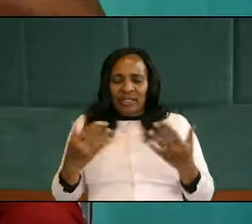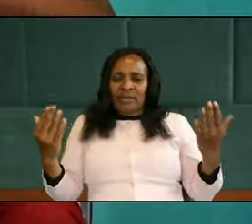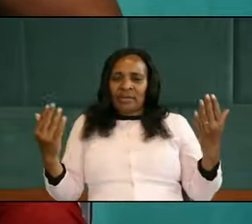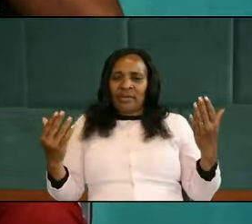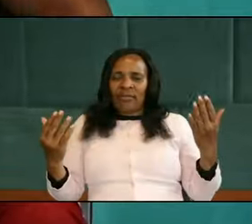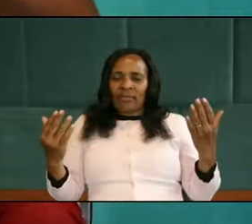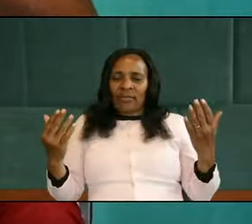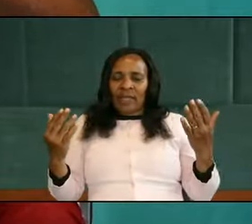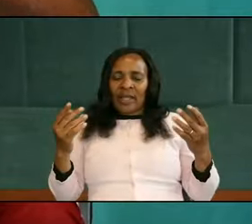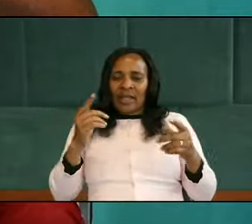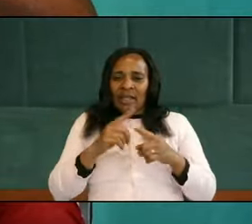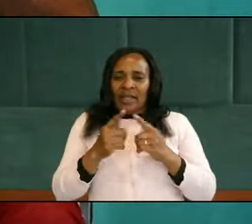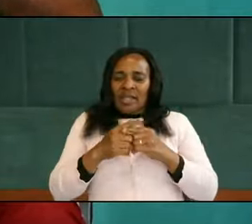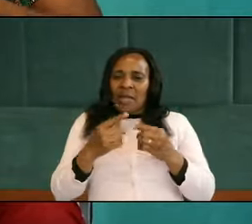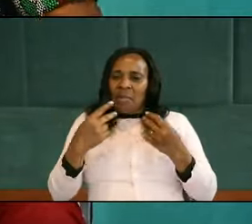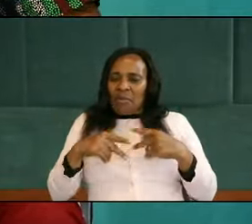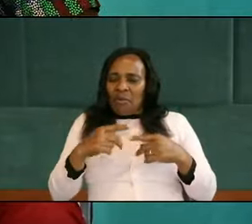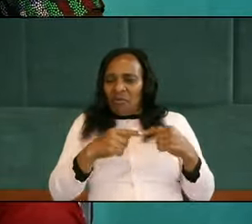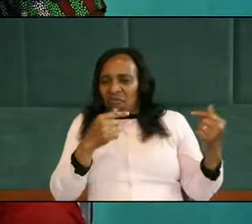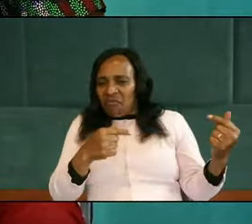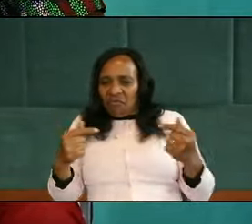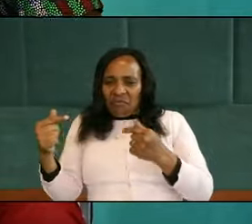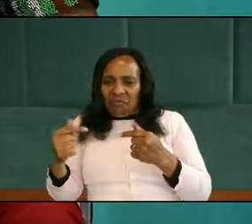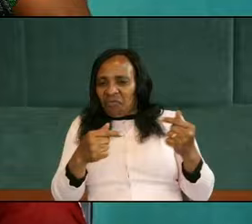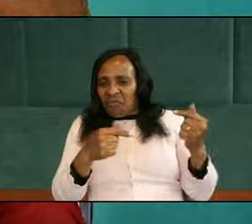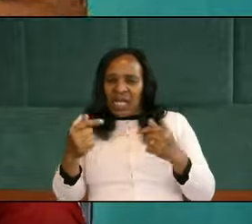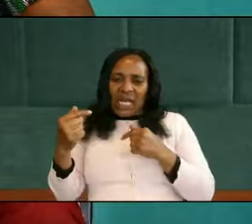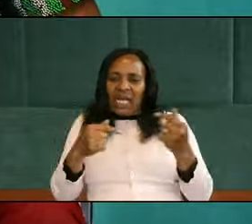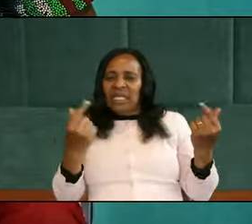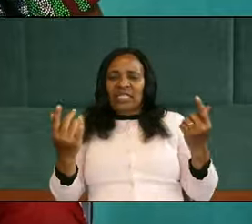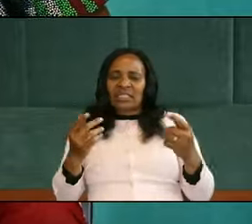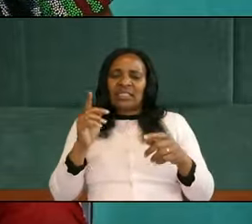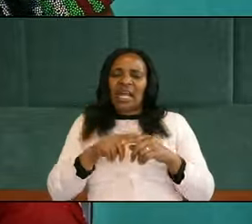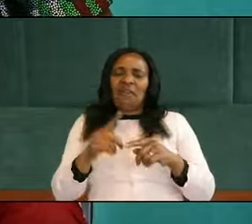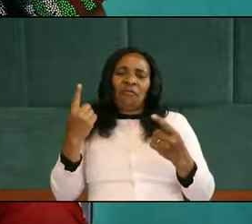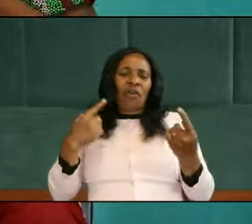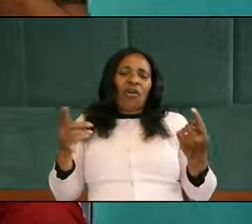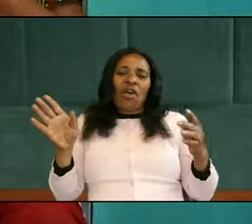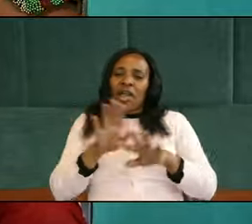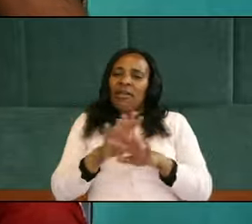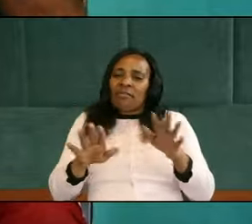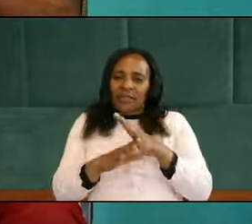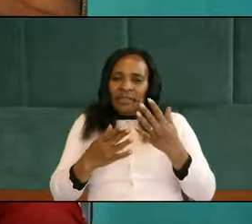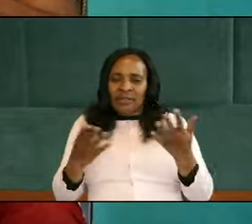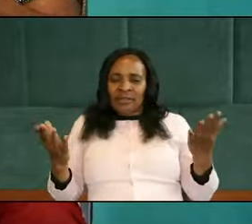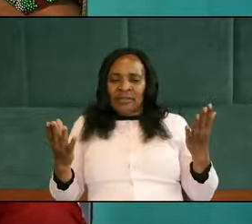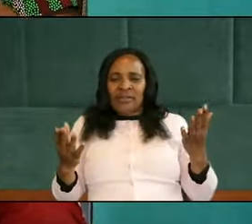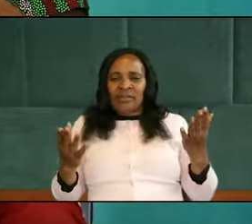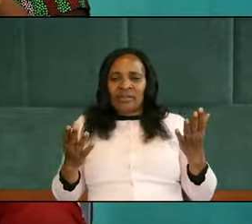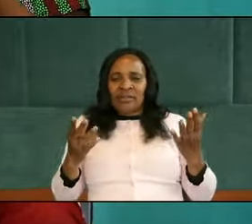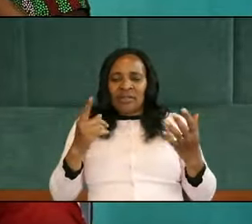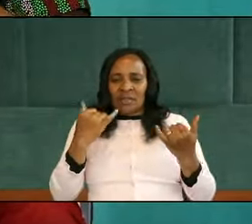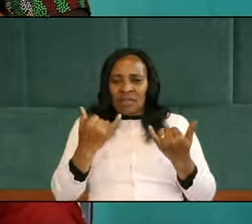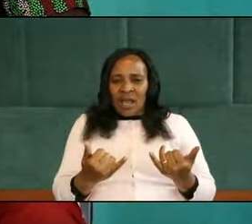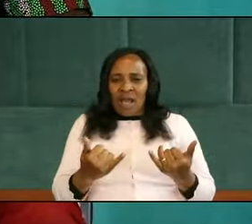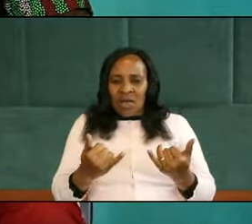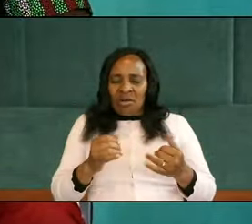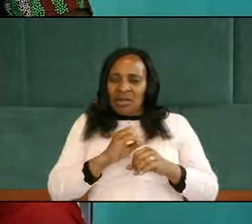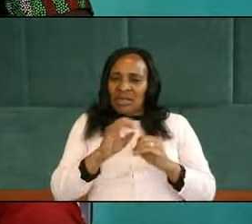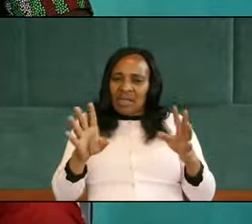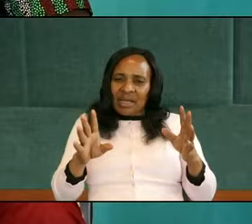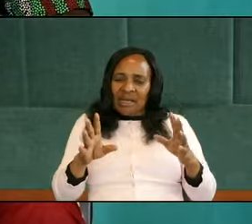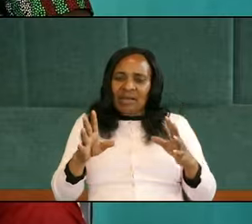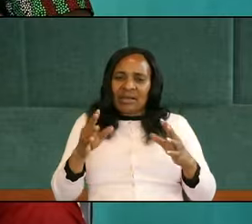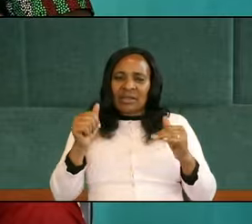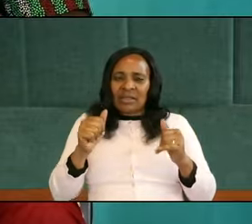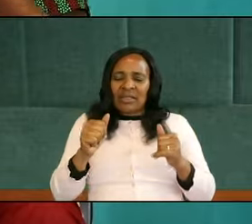the ark of God, when people are fighting, I can't do this thing, man. As in, there's a time for everything. So he's not clear. Then David's like, what?